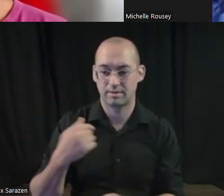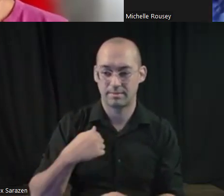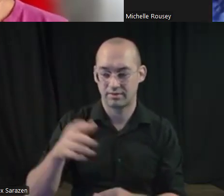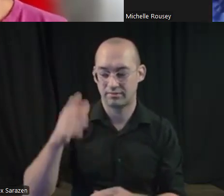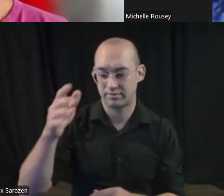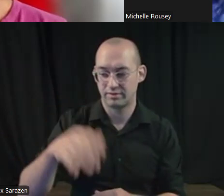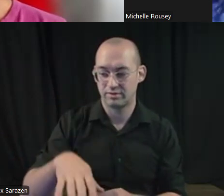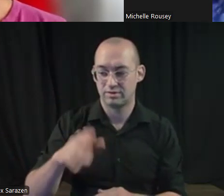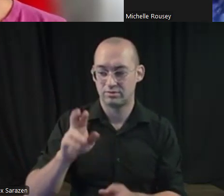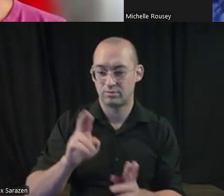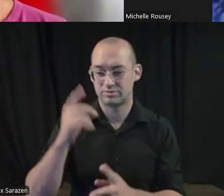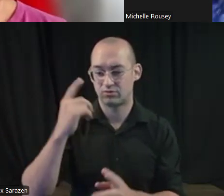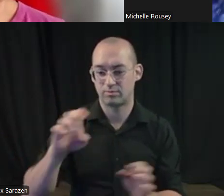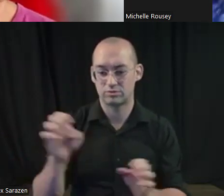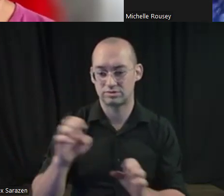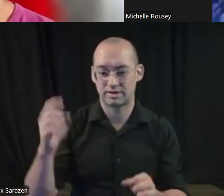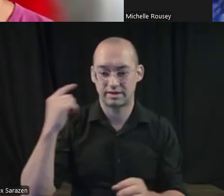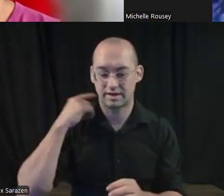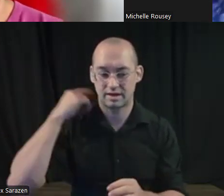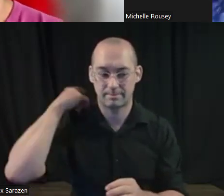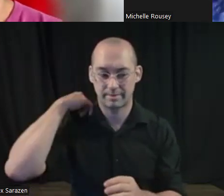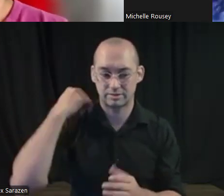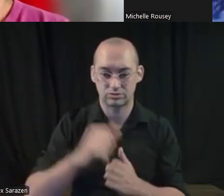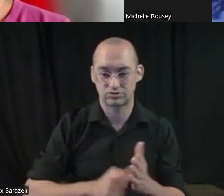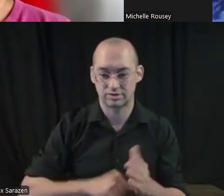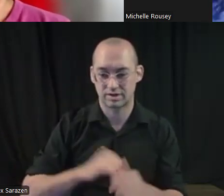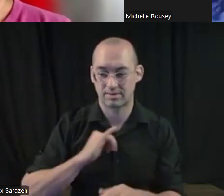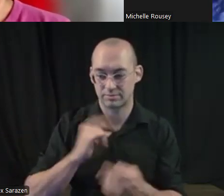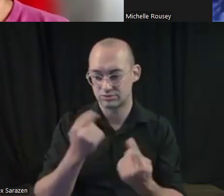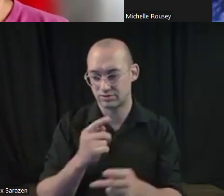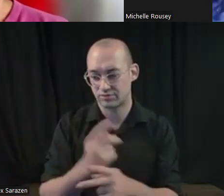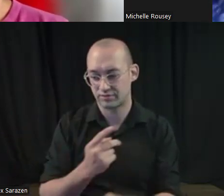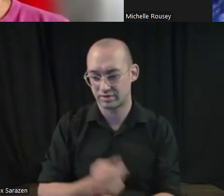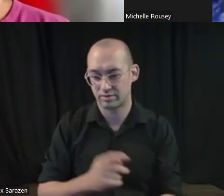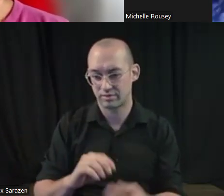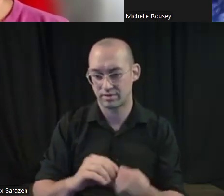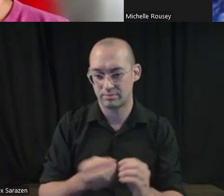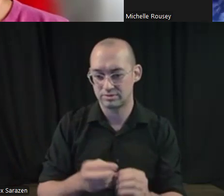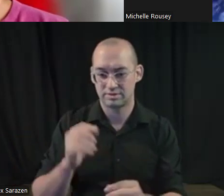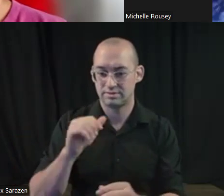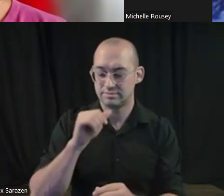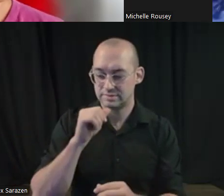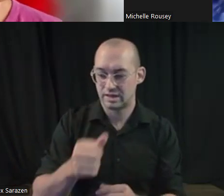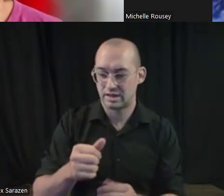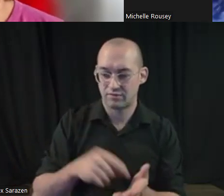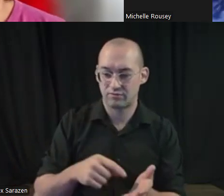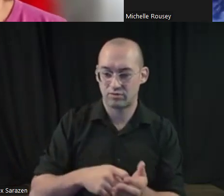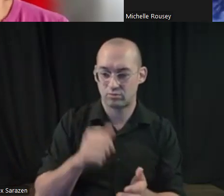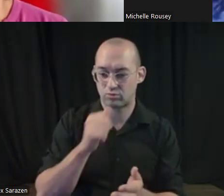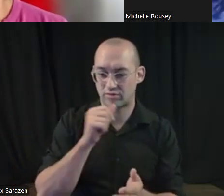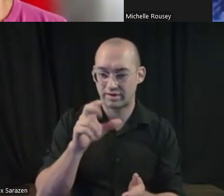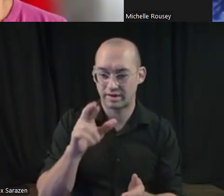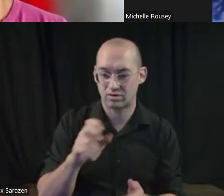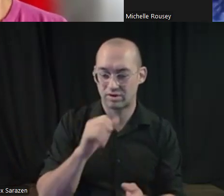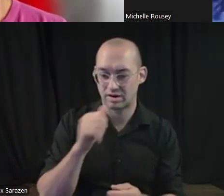I, again, am crunching the numbers, him unable to afford private care, but not full scope Medi-Cal eligible, trying to afford to